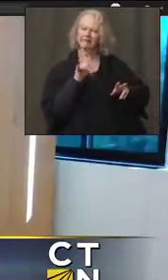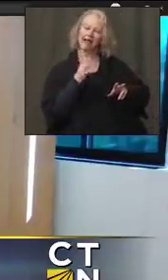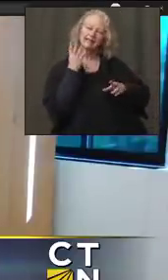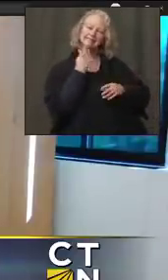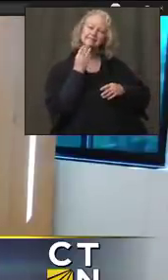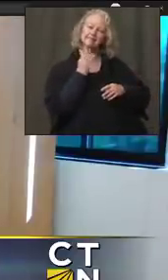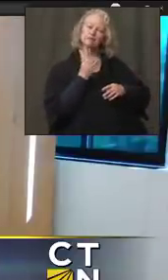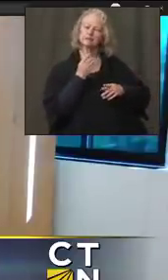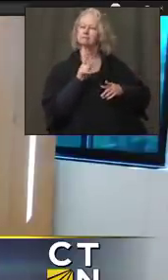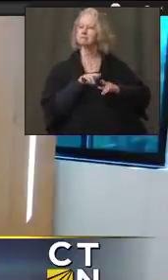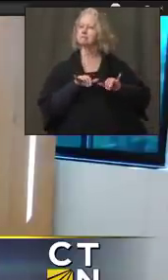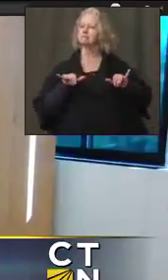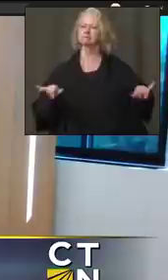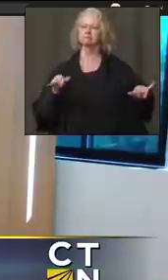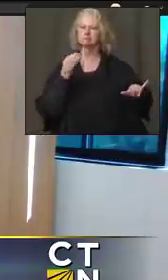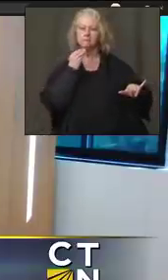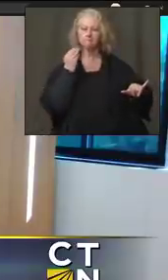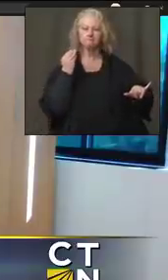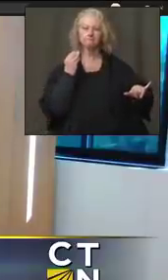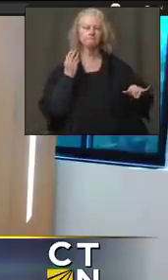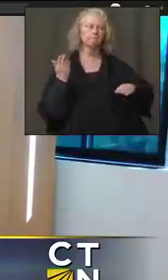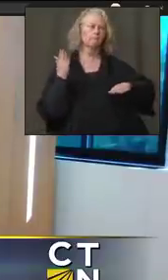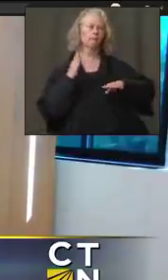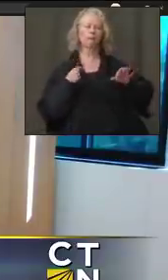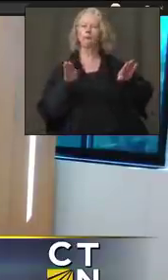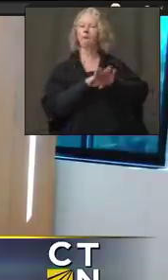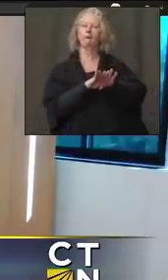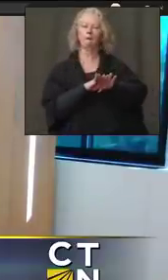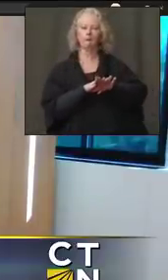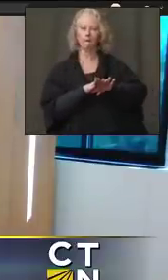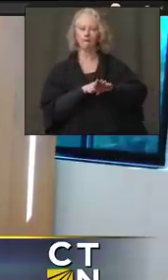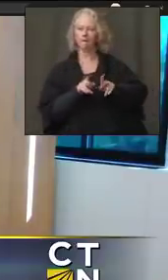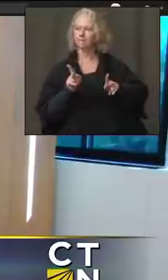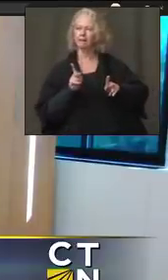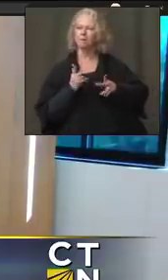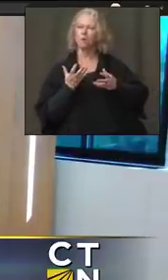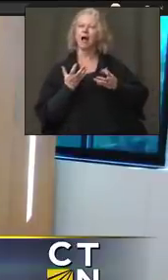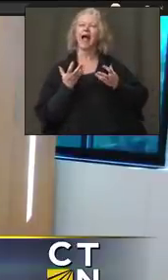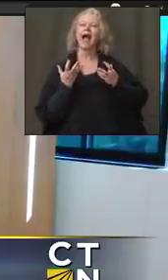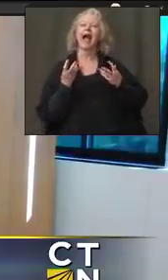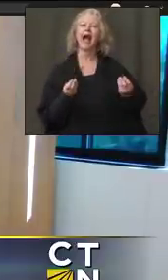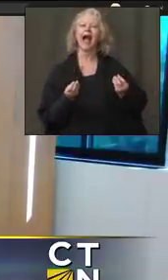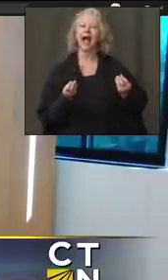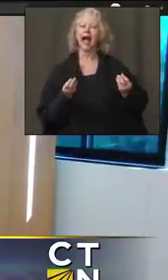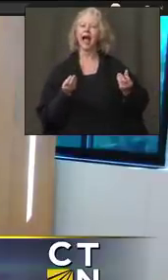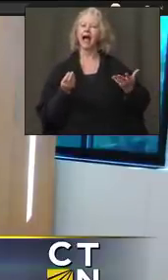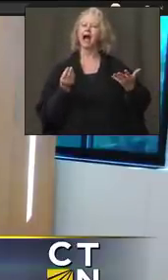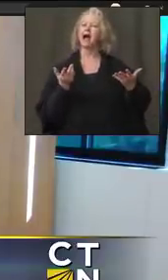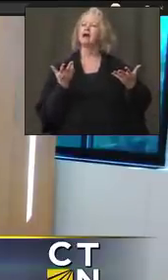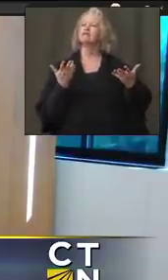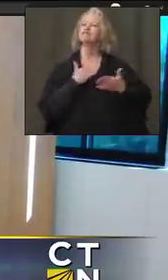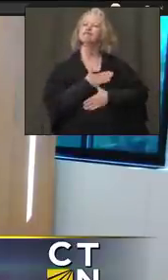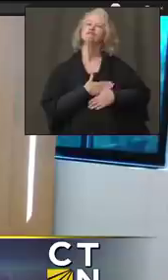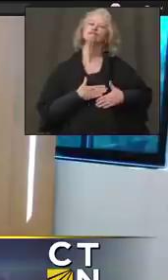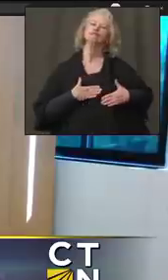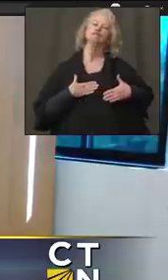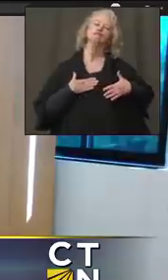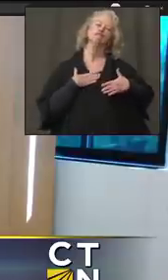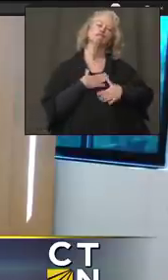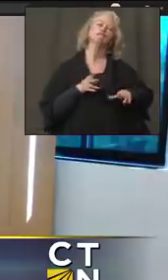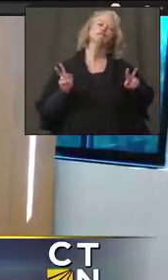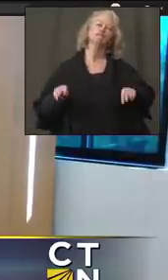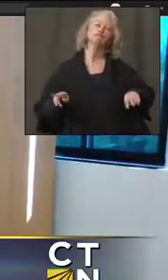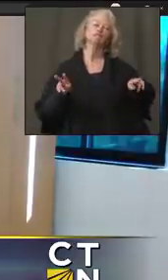in place and we shut everything down. And people are dying to get out and enjoy the outdoors and shop as they go